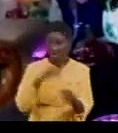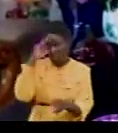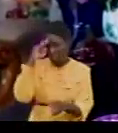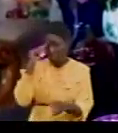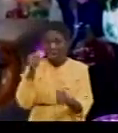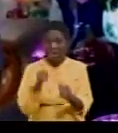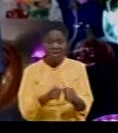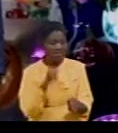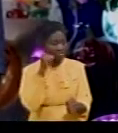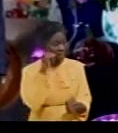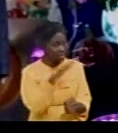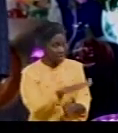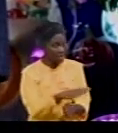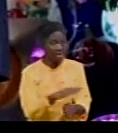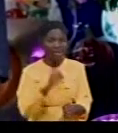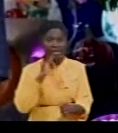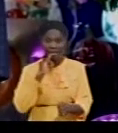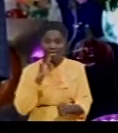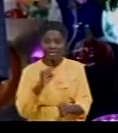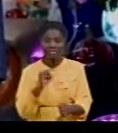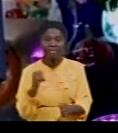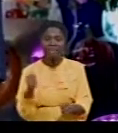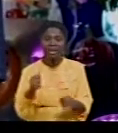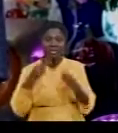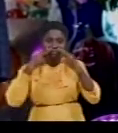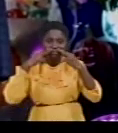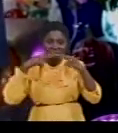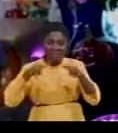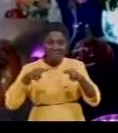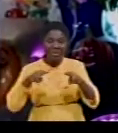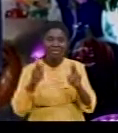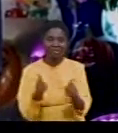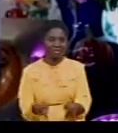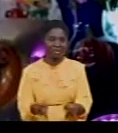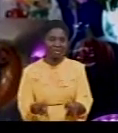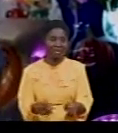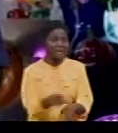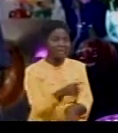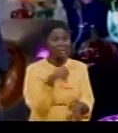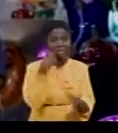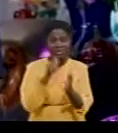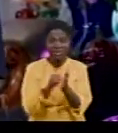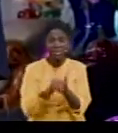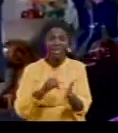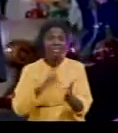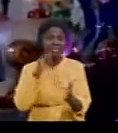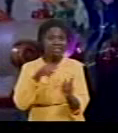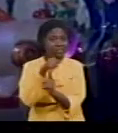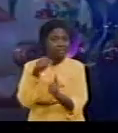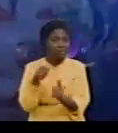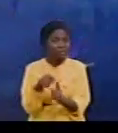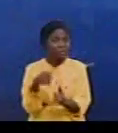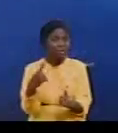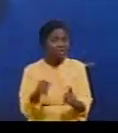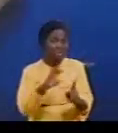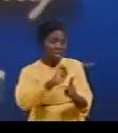every girl is an innocent person. They say it is when the environment